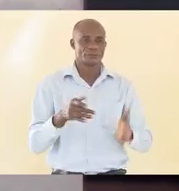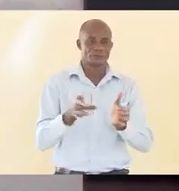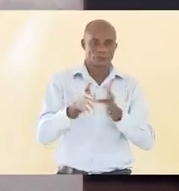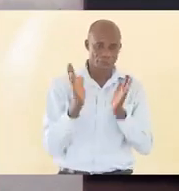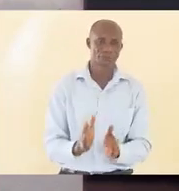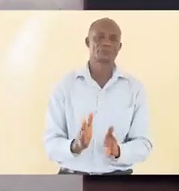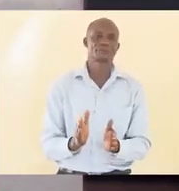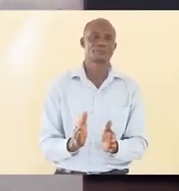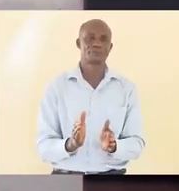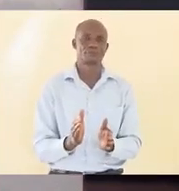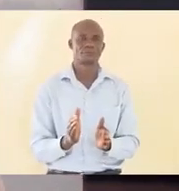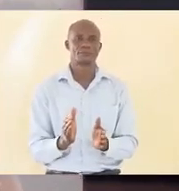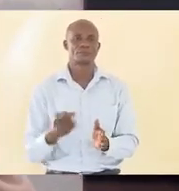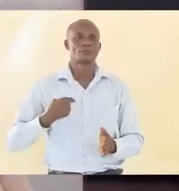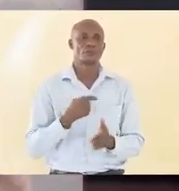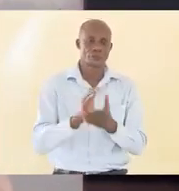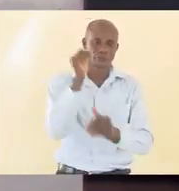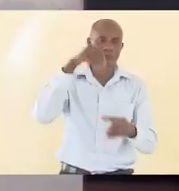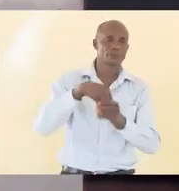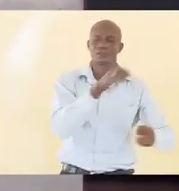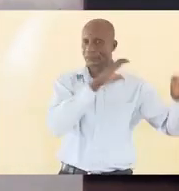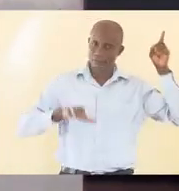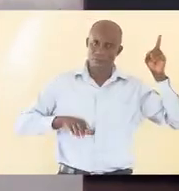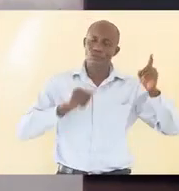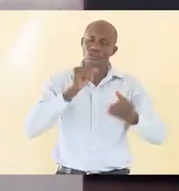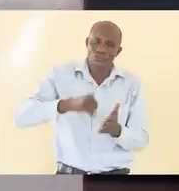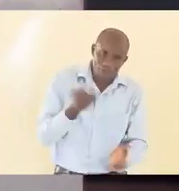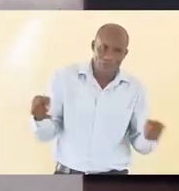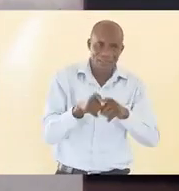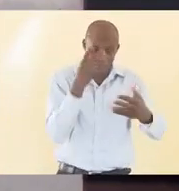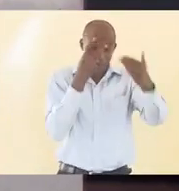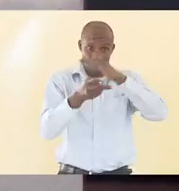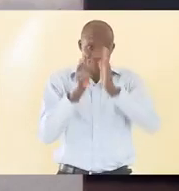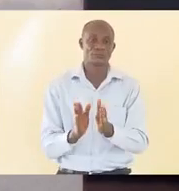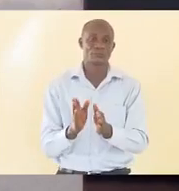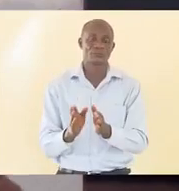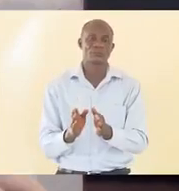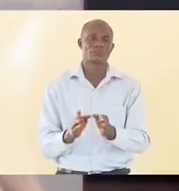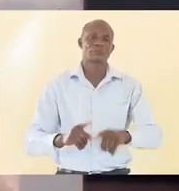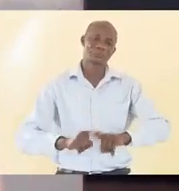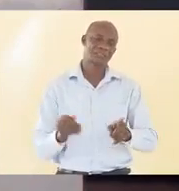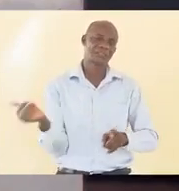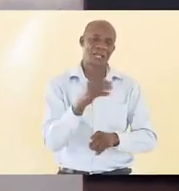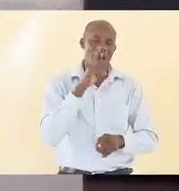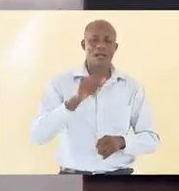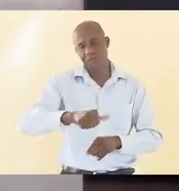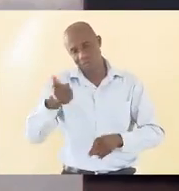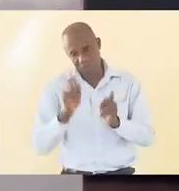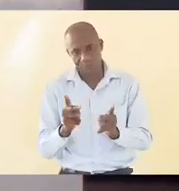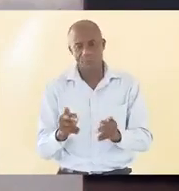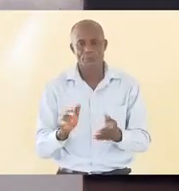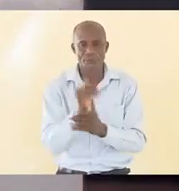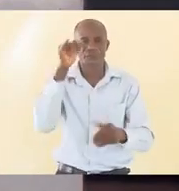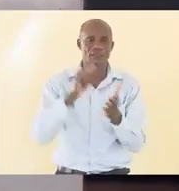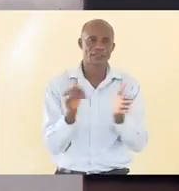And we Christians, the distinguishing factor is that we believe in Christ, not just as a prophet. Because there are other people who believe that